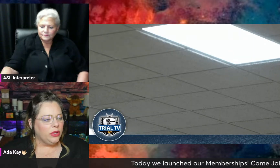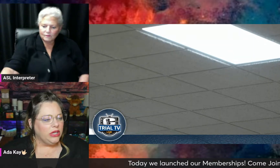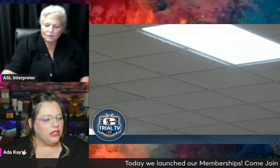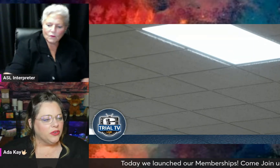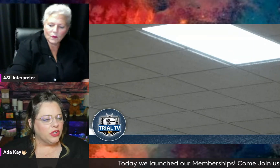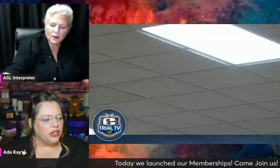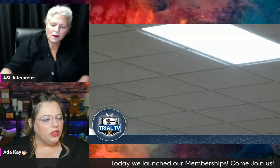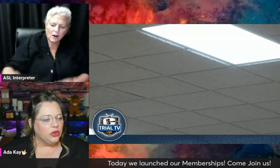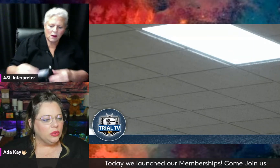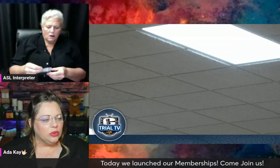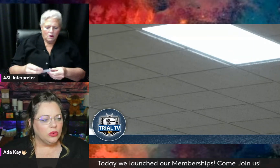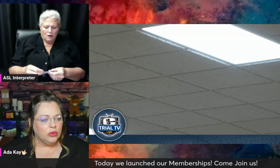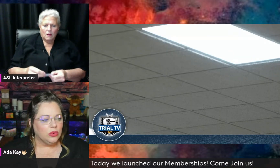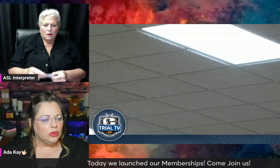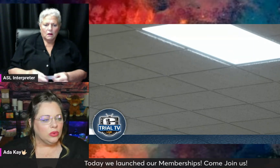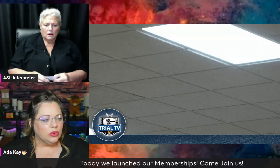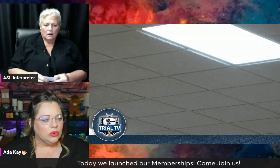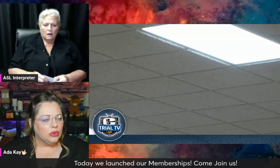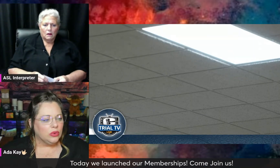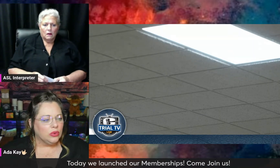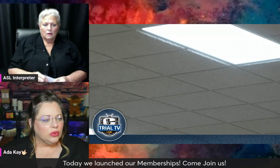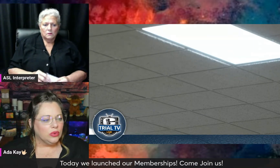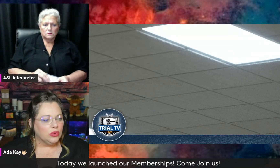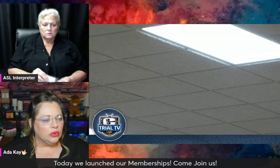Why do we need to forgive you?